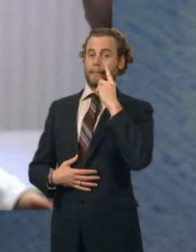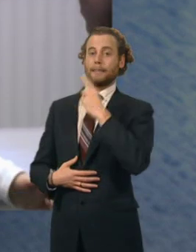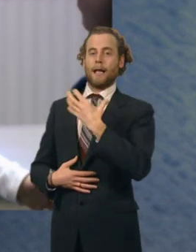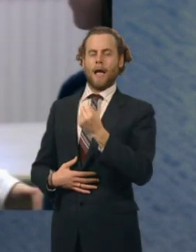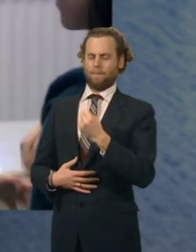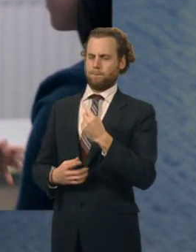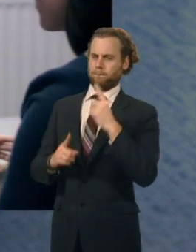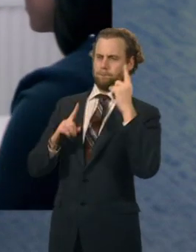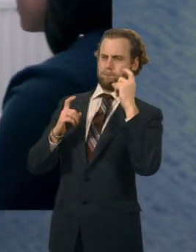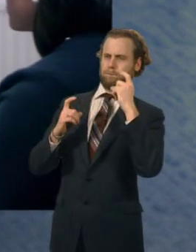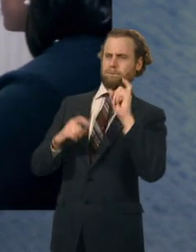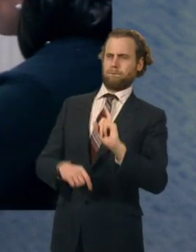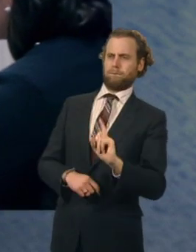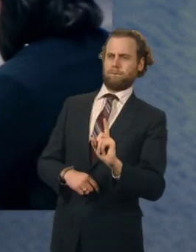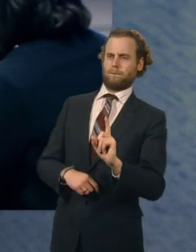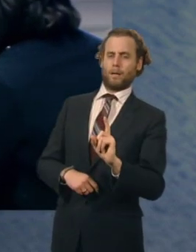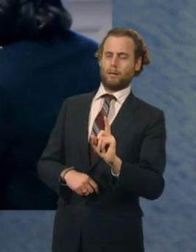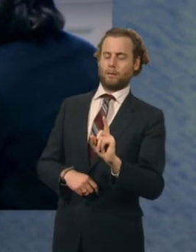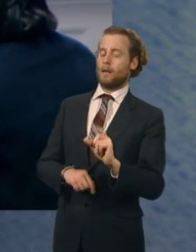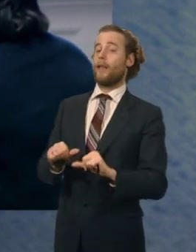then puzzled,